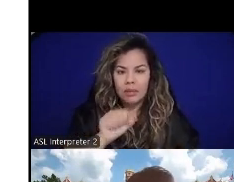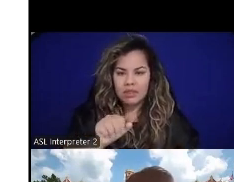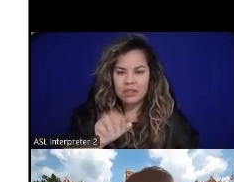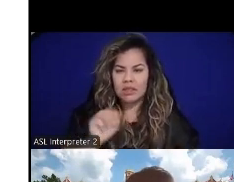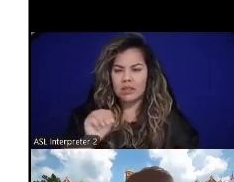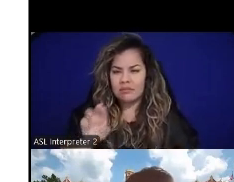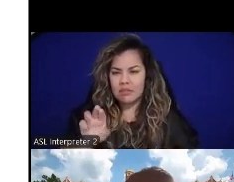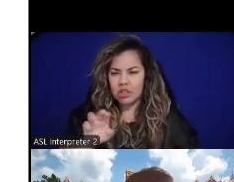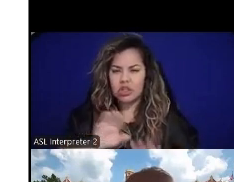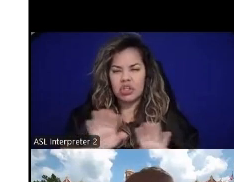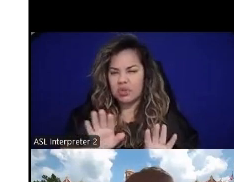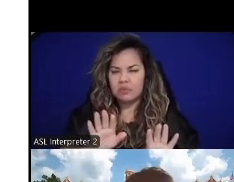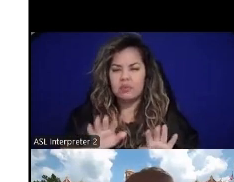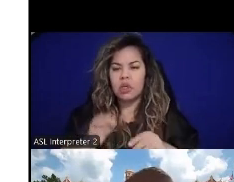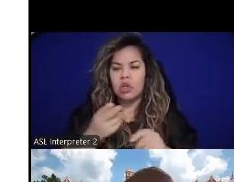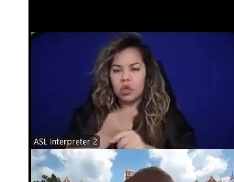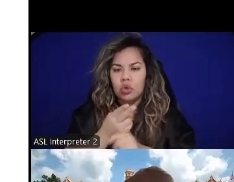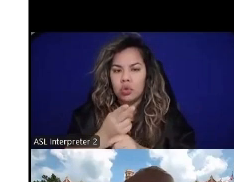Next.